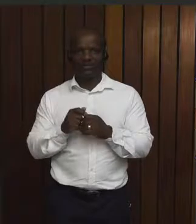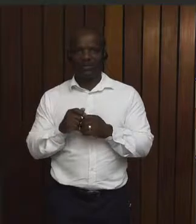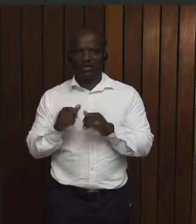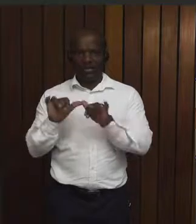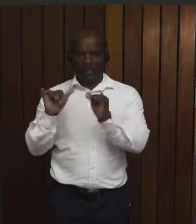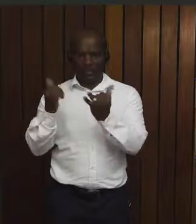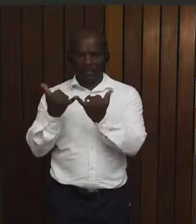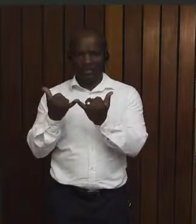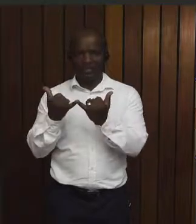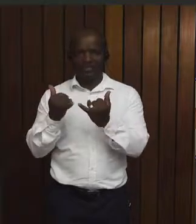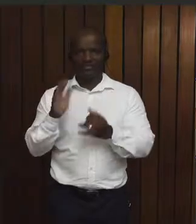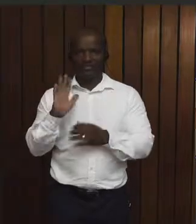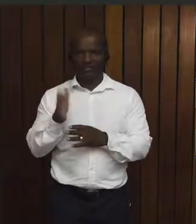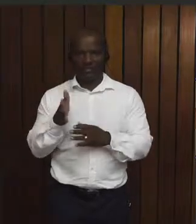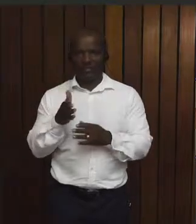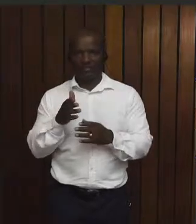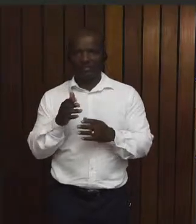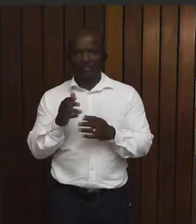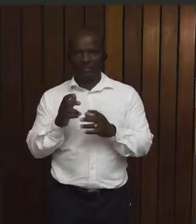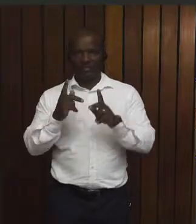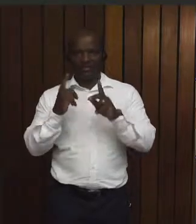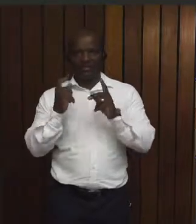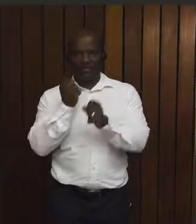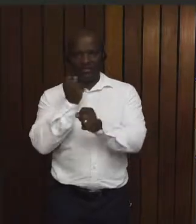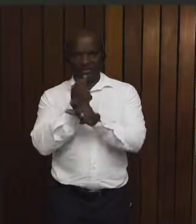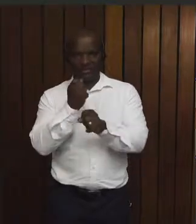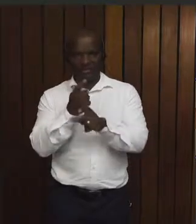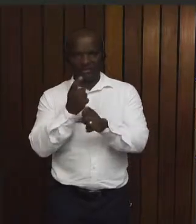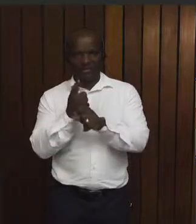that project. Taxi rank, that is also in scope.